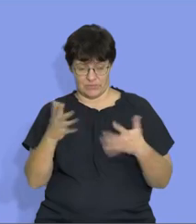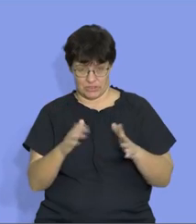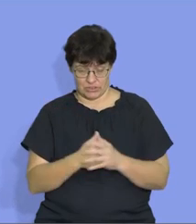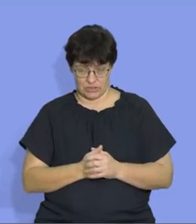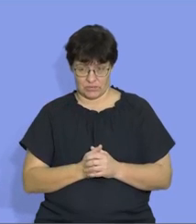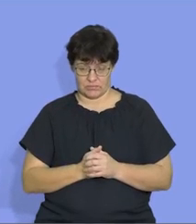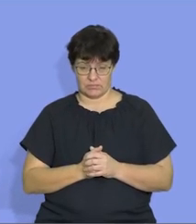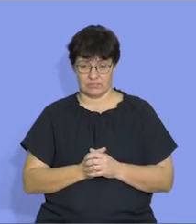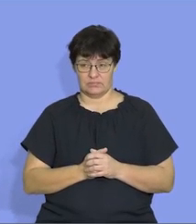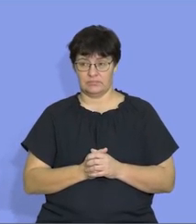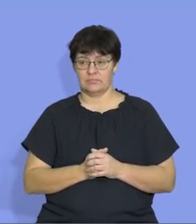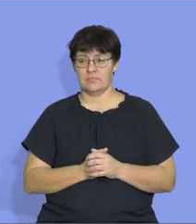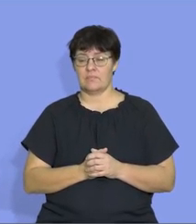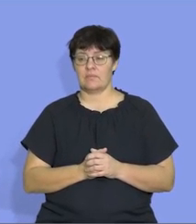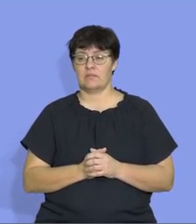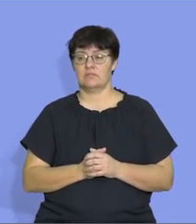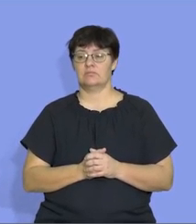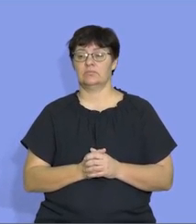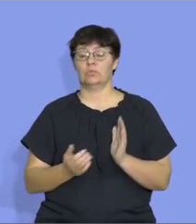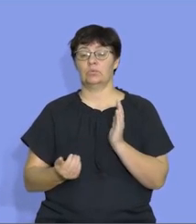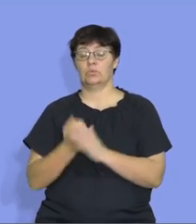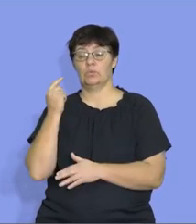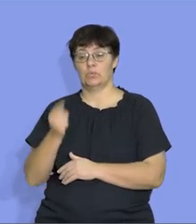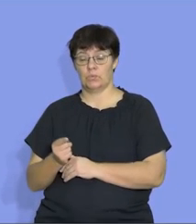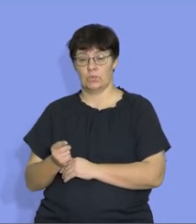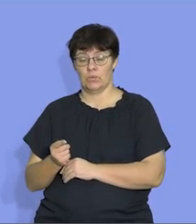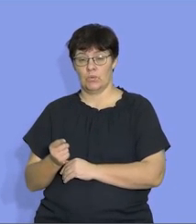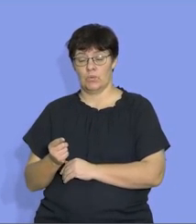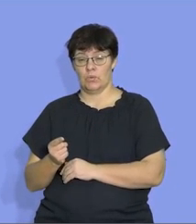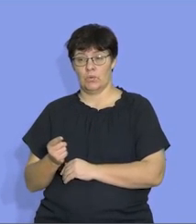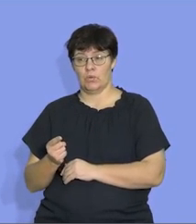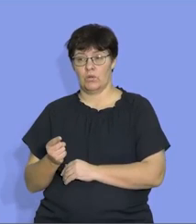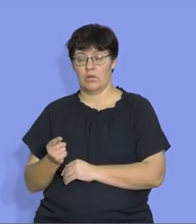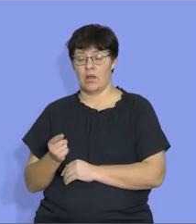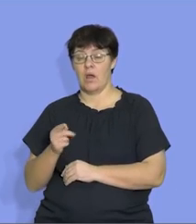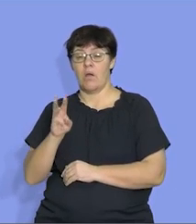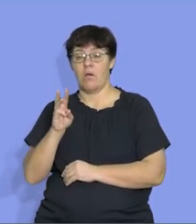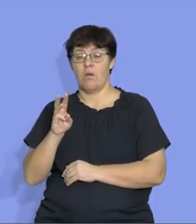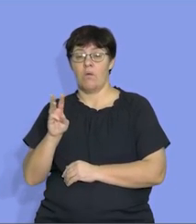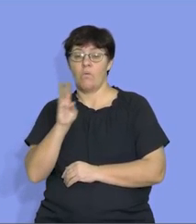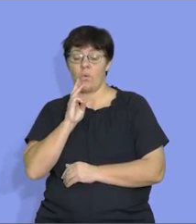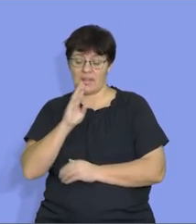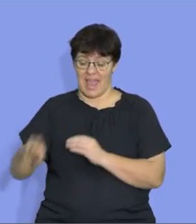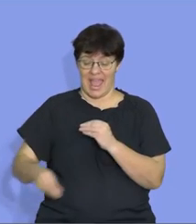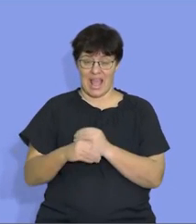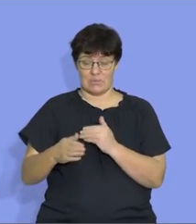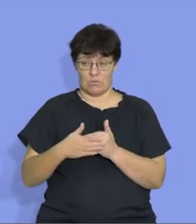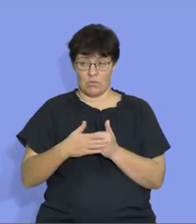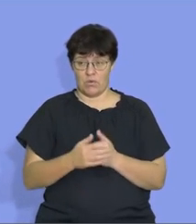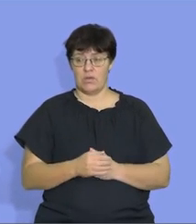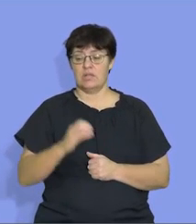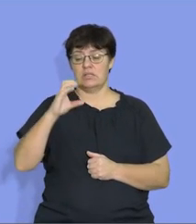mils to cubic decimeters. Now the new lower concentration after adding more distilled water becomes